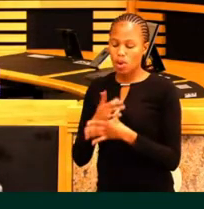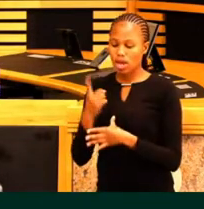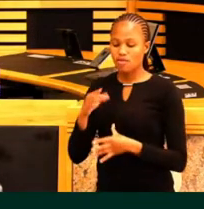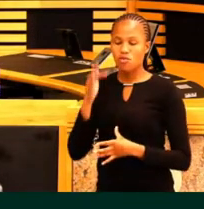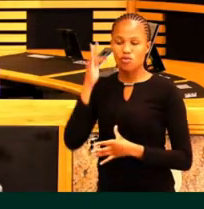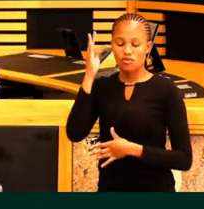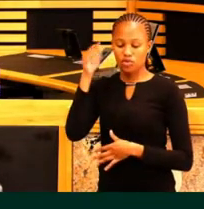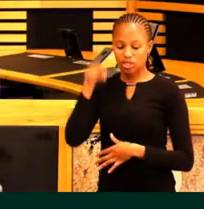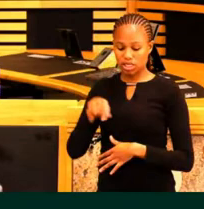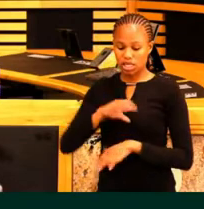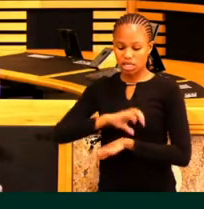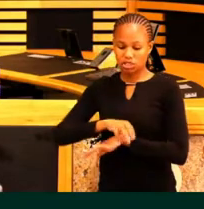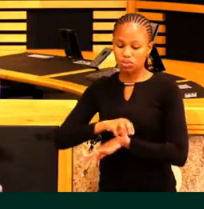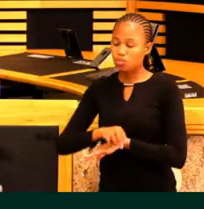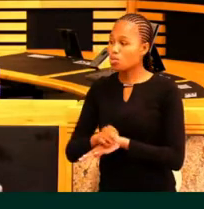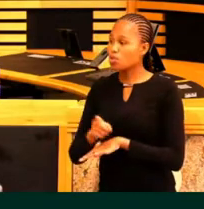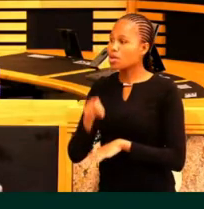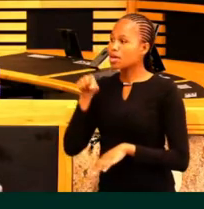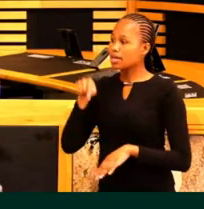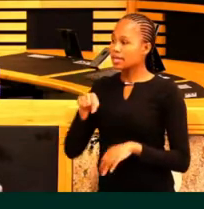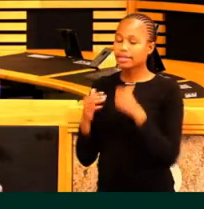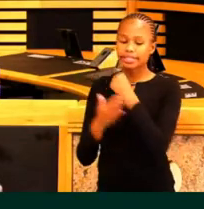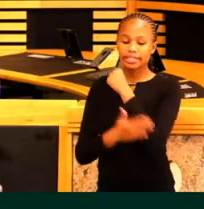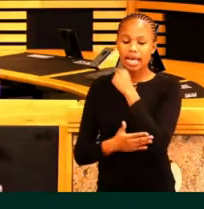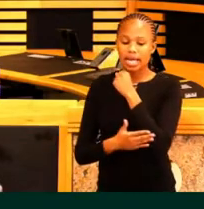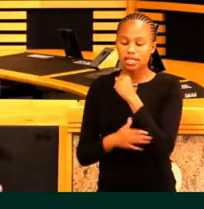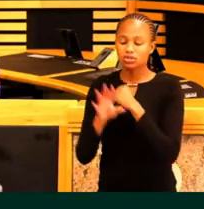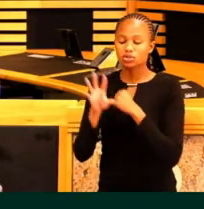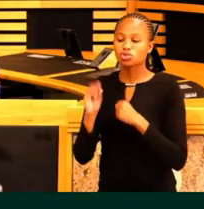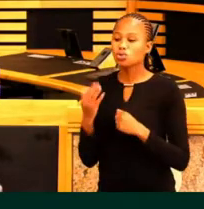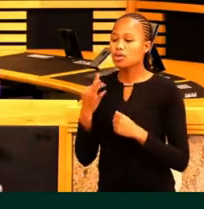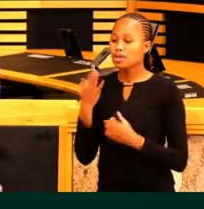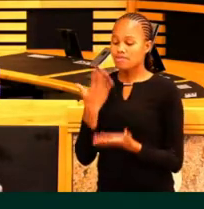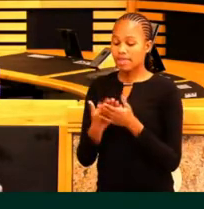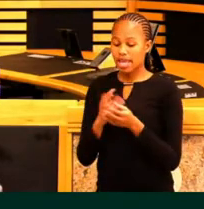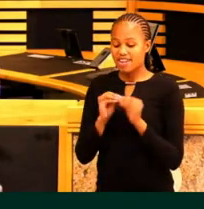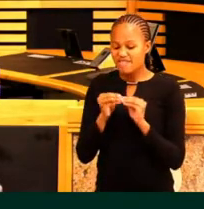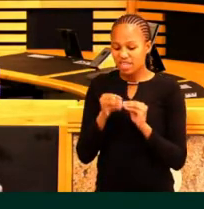future of this province and for this country therefore if